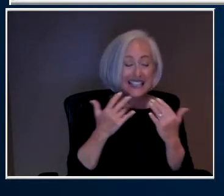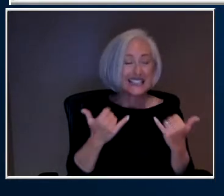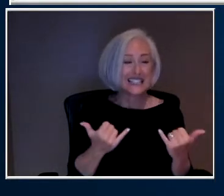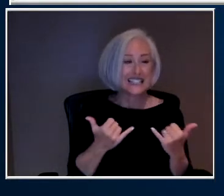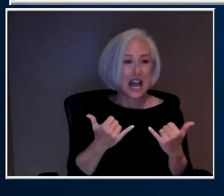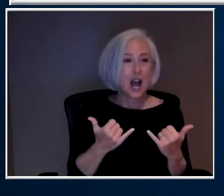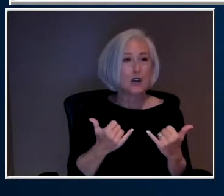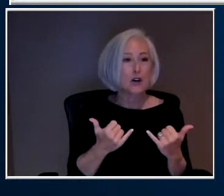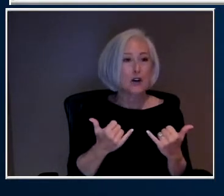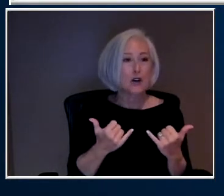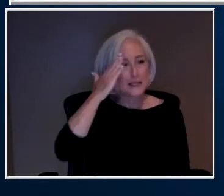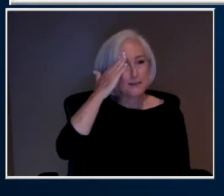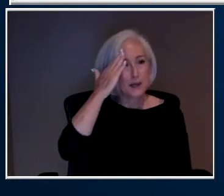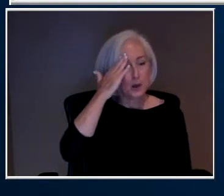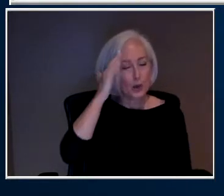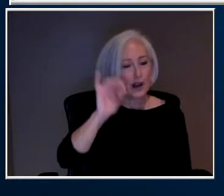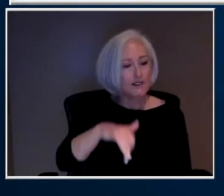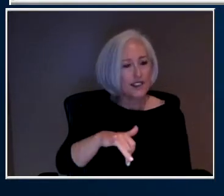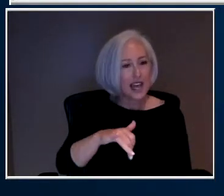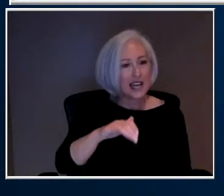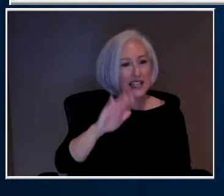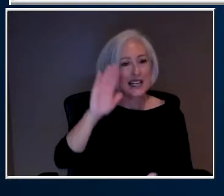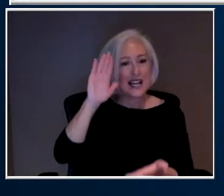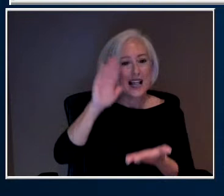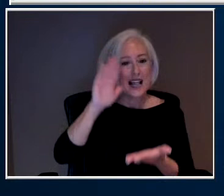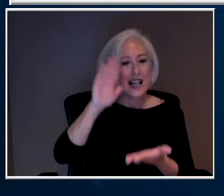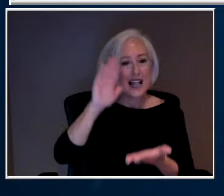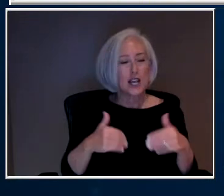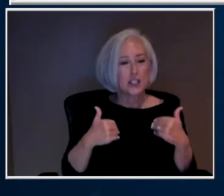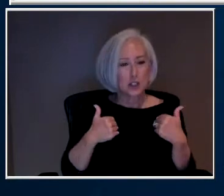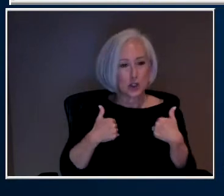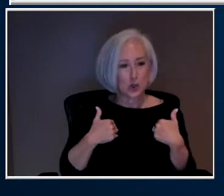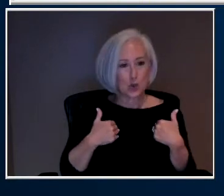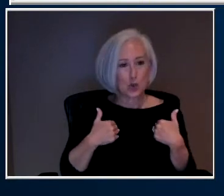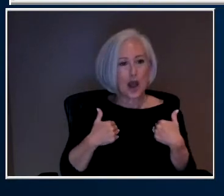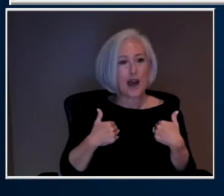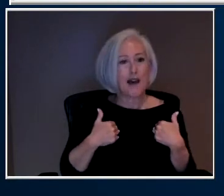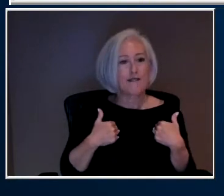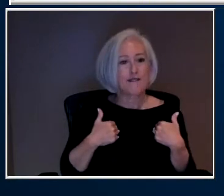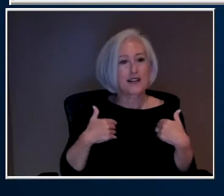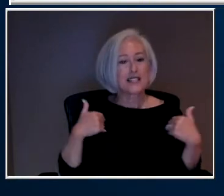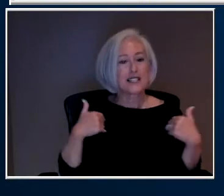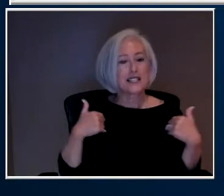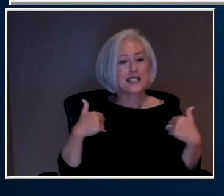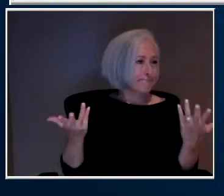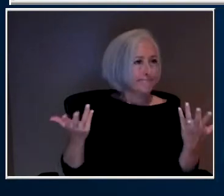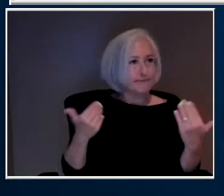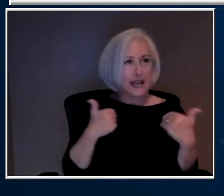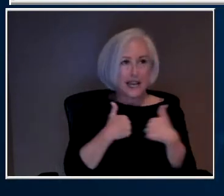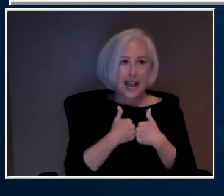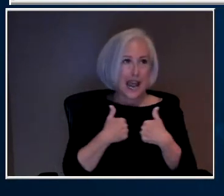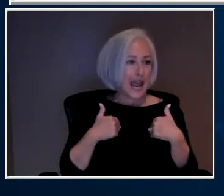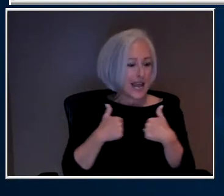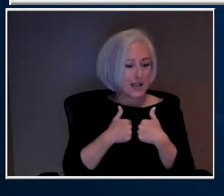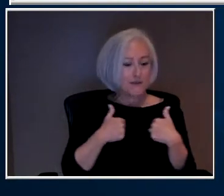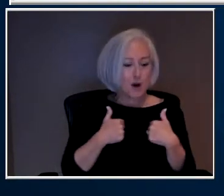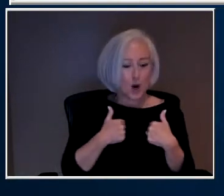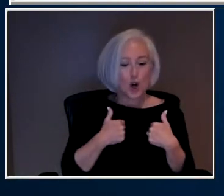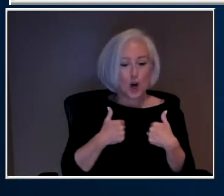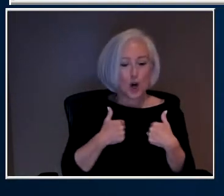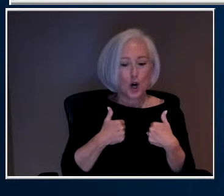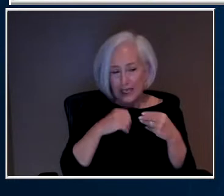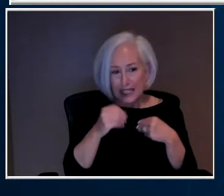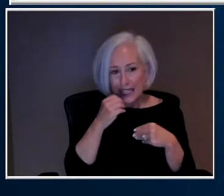of that. It is less likely to have those animals, those more kind of like plant-eating animals like squirrels or